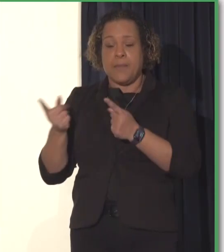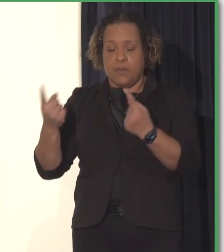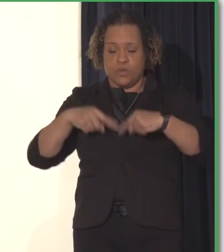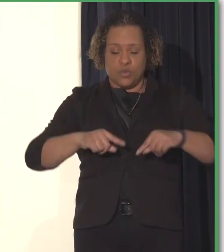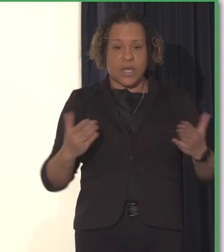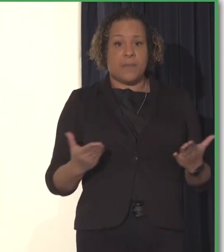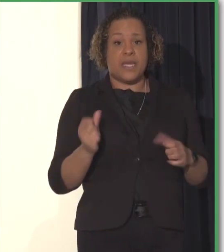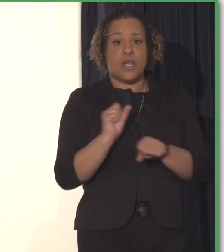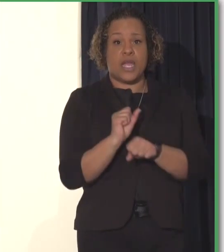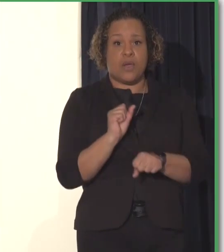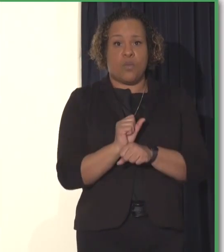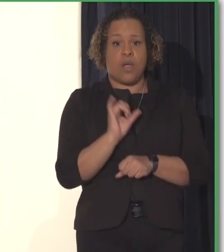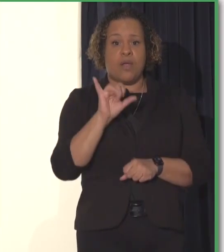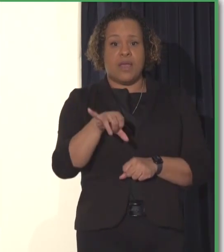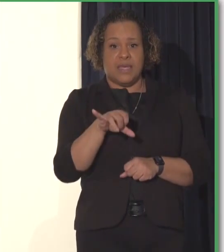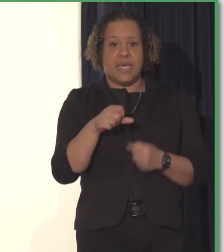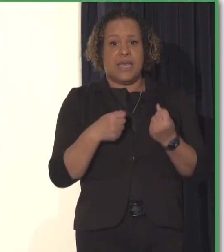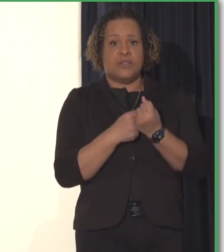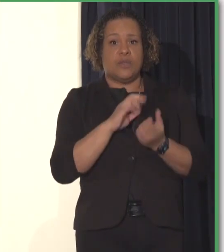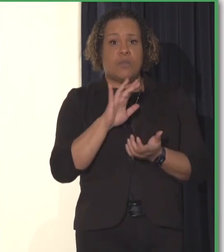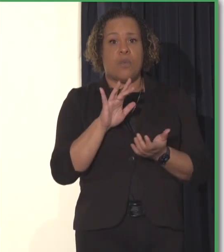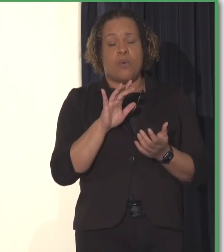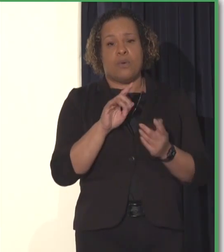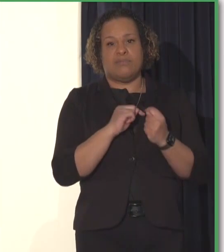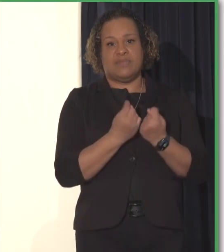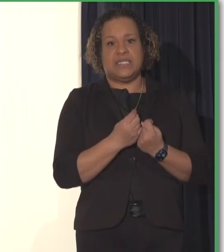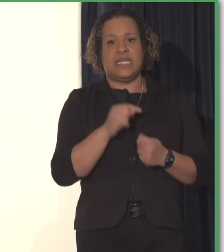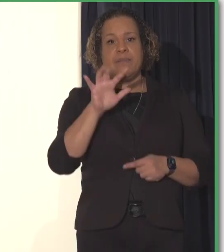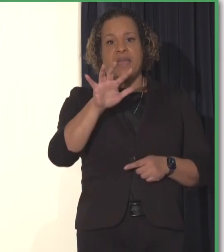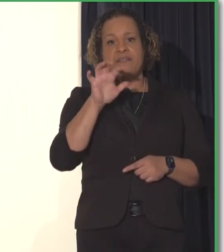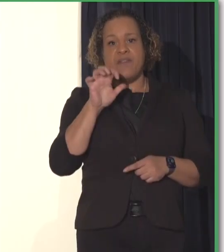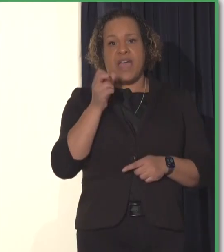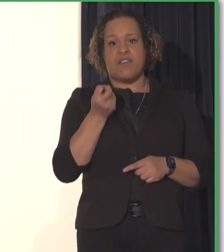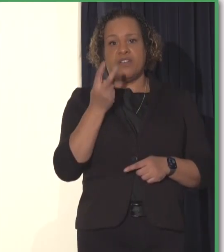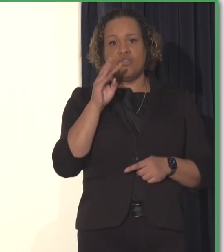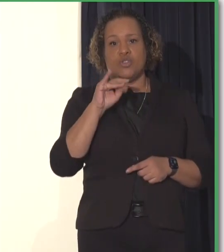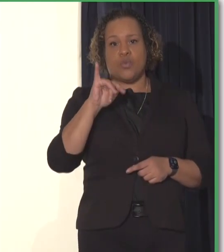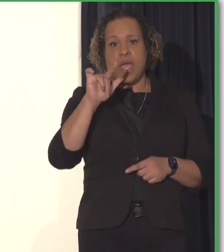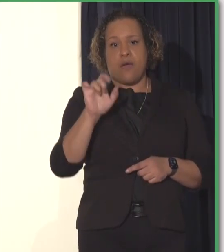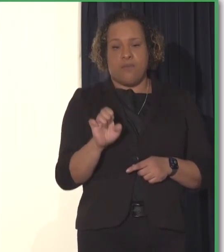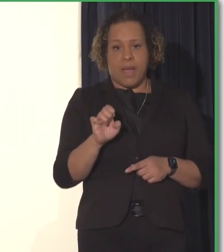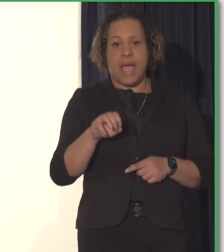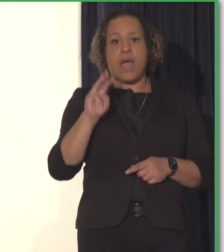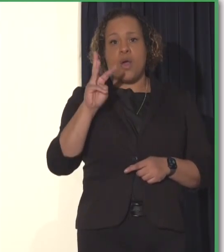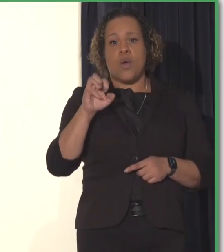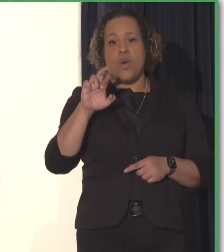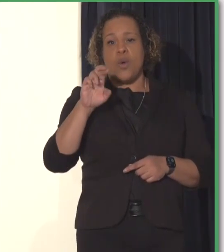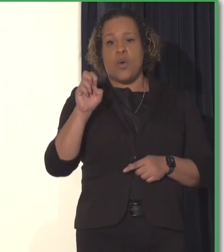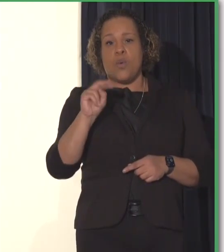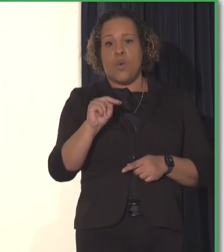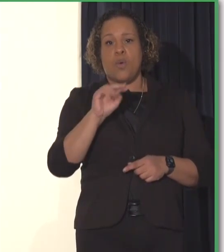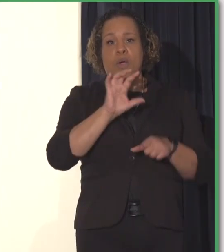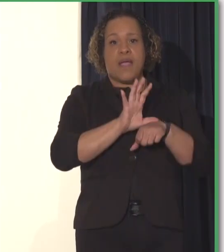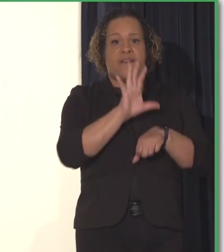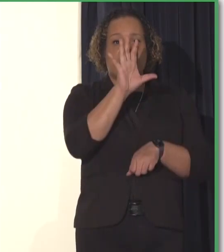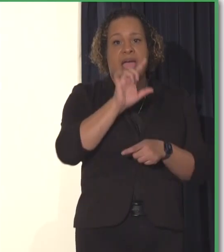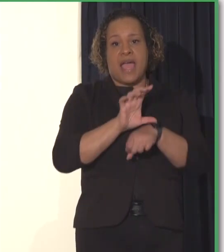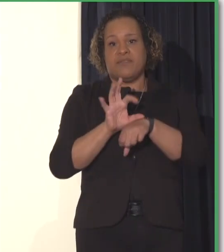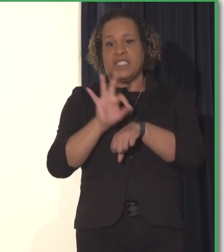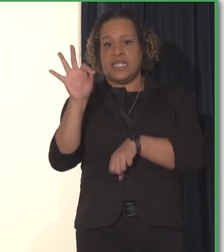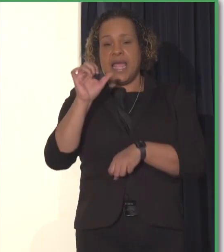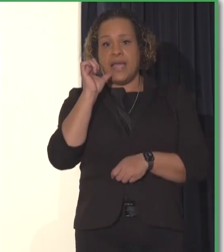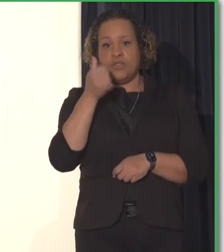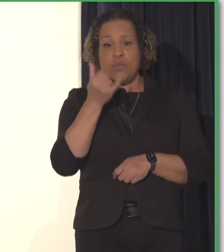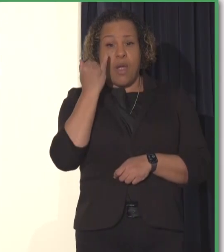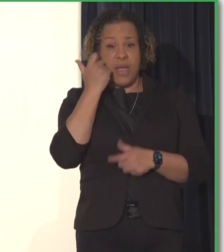address of 14500 12 Mile in Warren. That's from 5 p.m. to 9 p.m. tomorrow. So anyone interested in joining